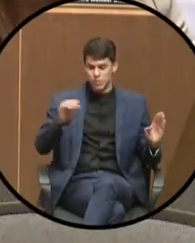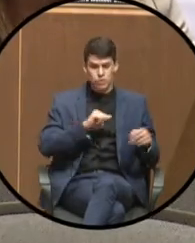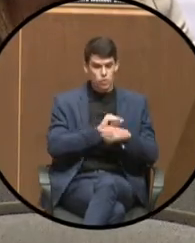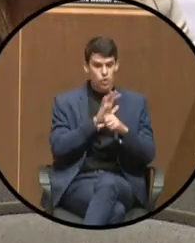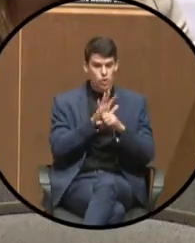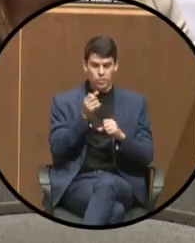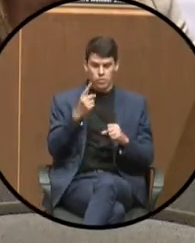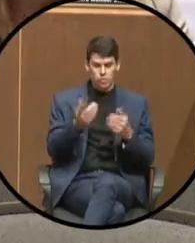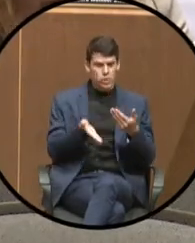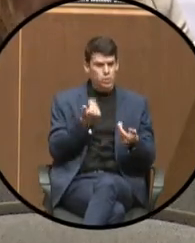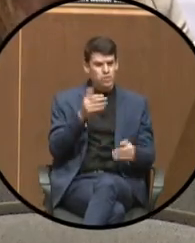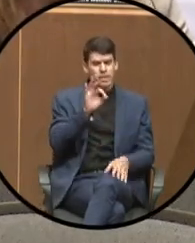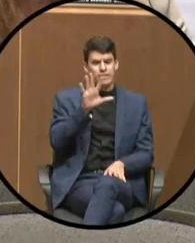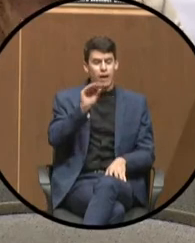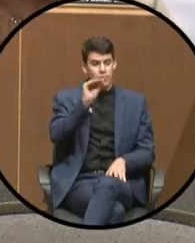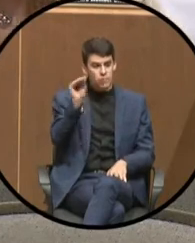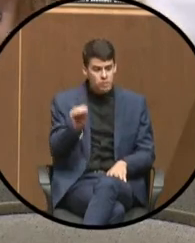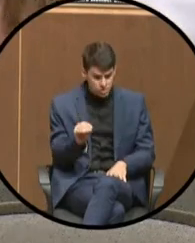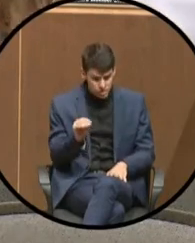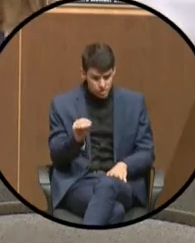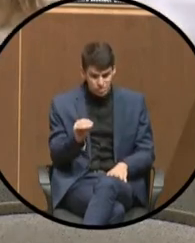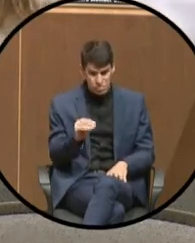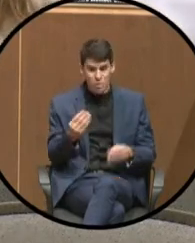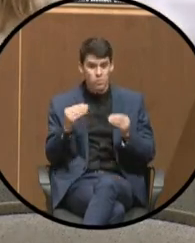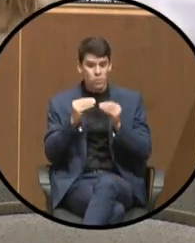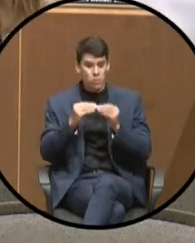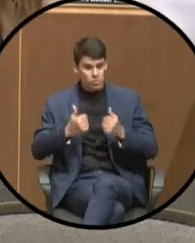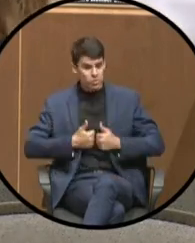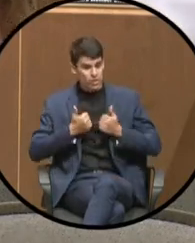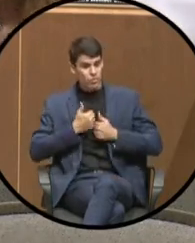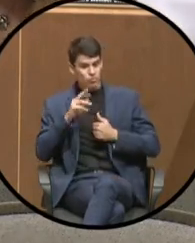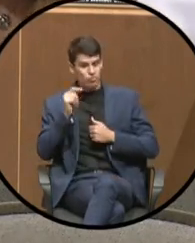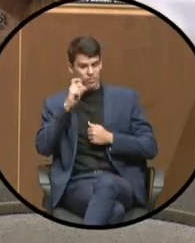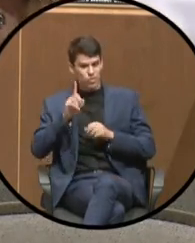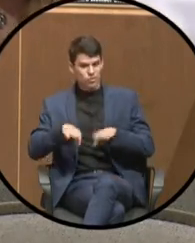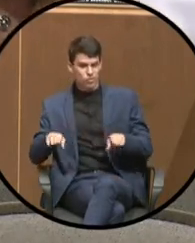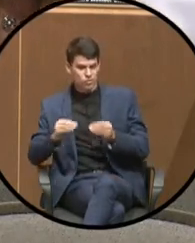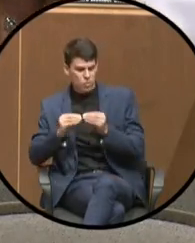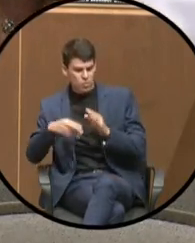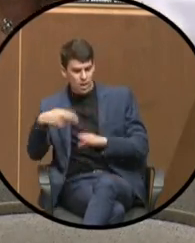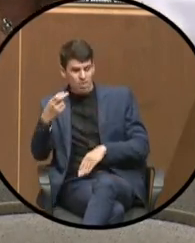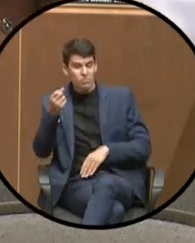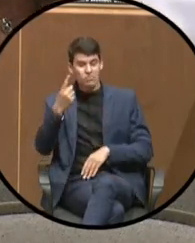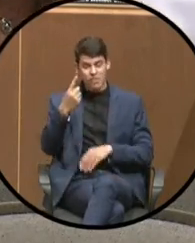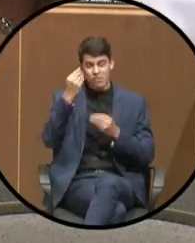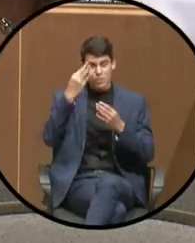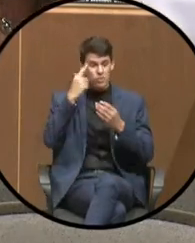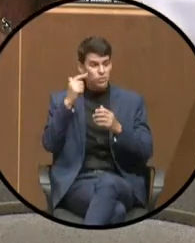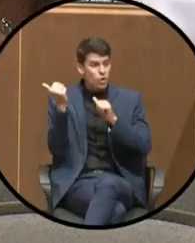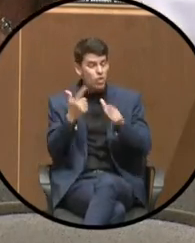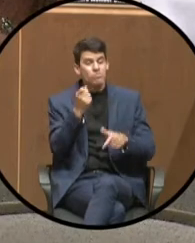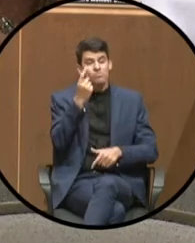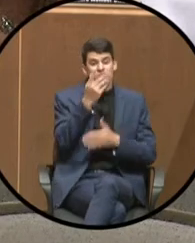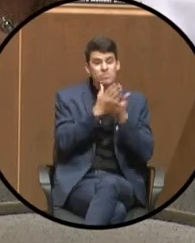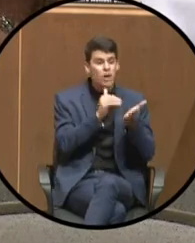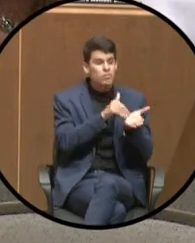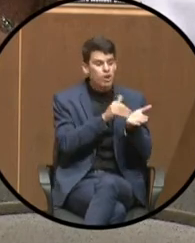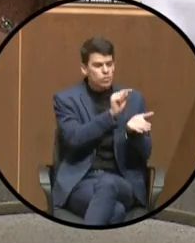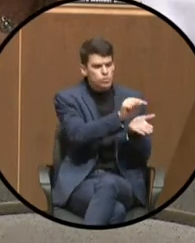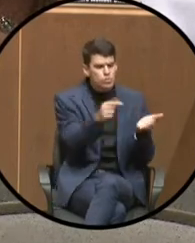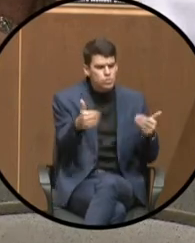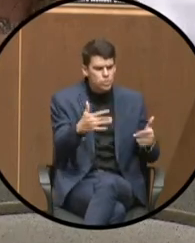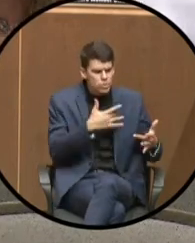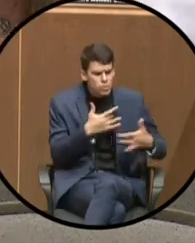nearly 95%, with a higher survival rate for our children. While this information is a relief for many, some doctors are extremely